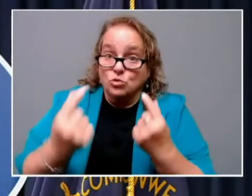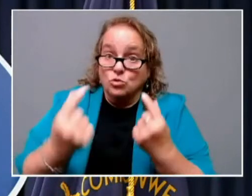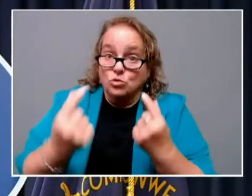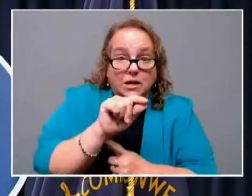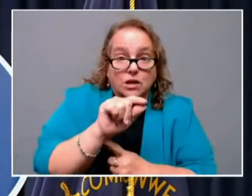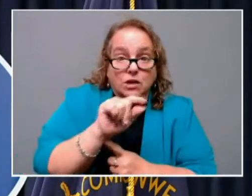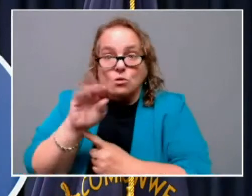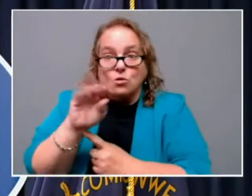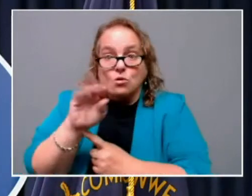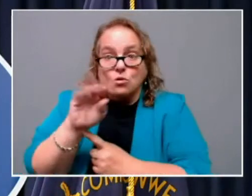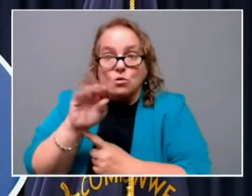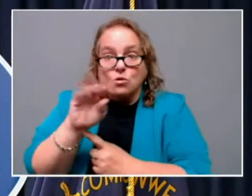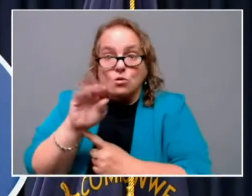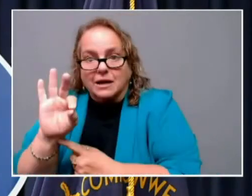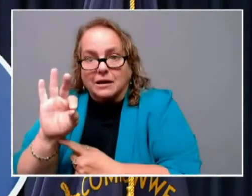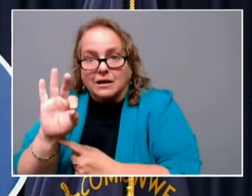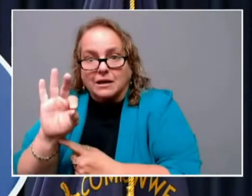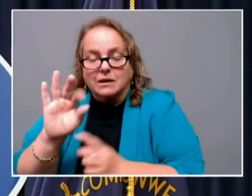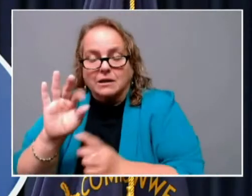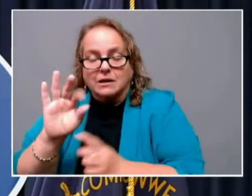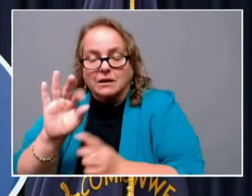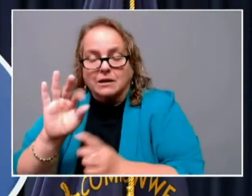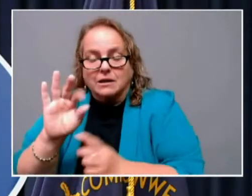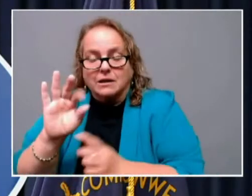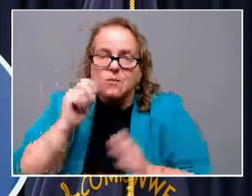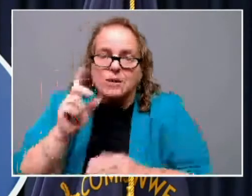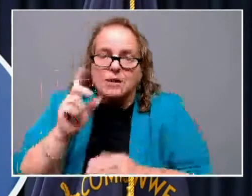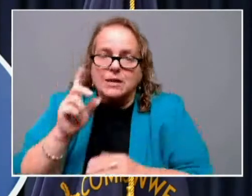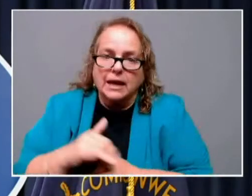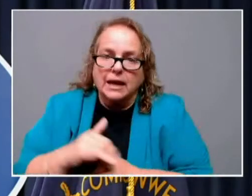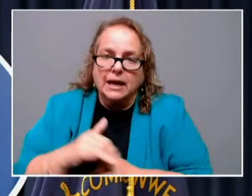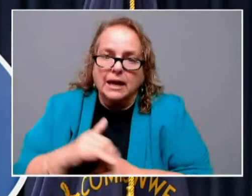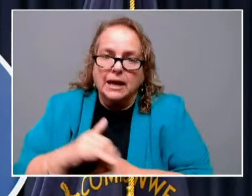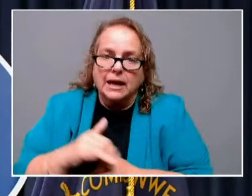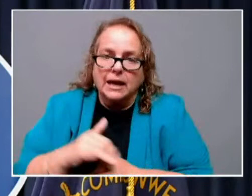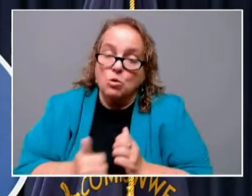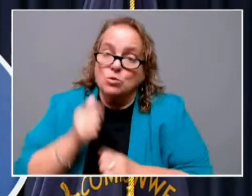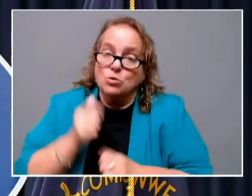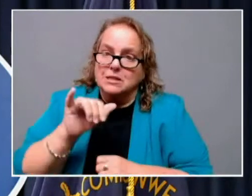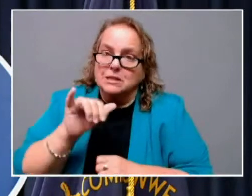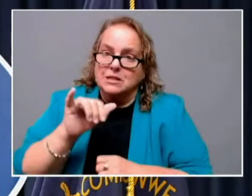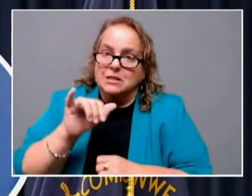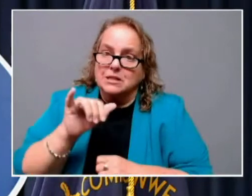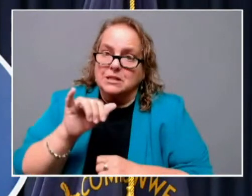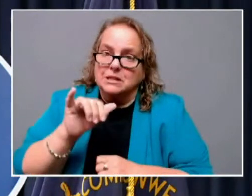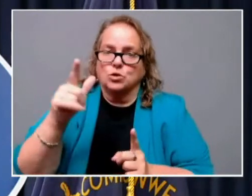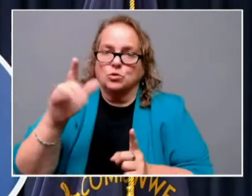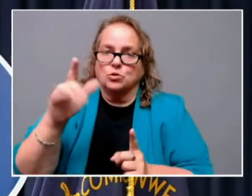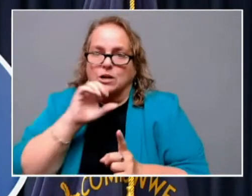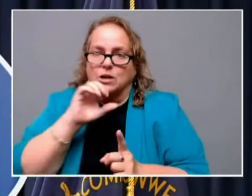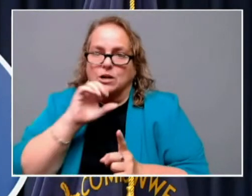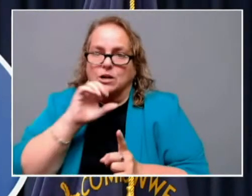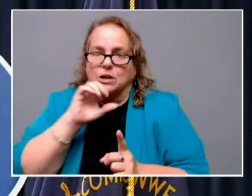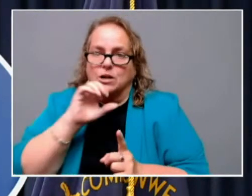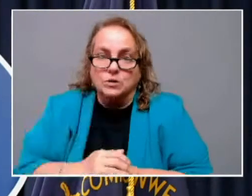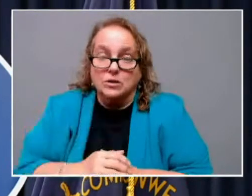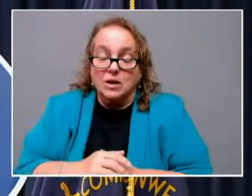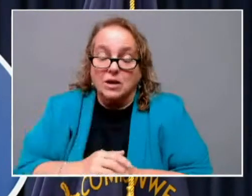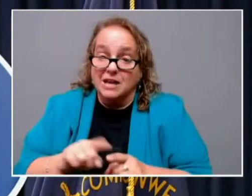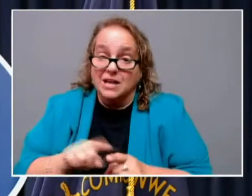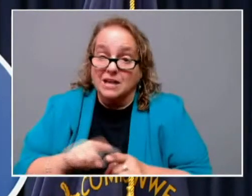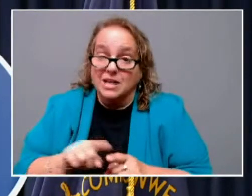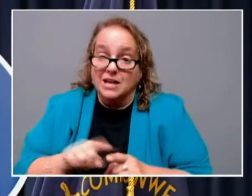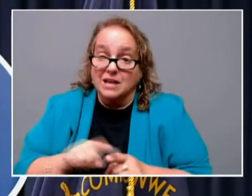every single day. And I think that's especially the 20 to 29-year-olds. As we look at our week